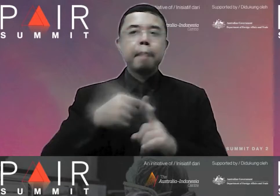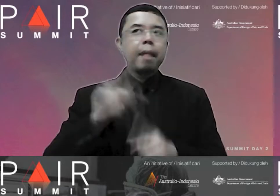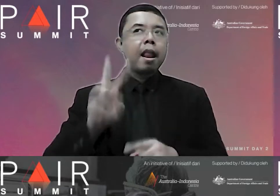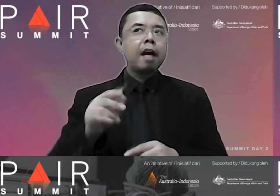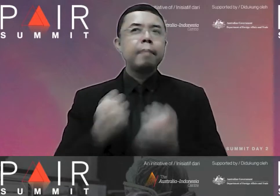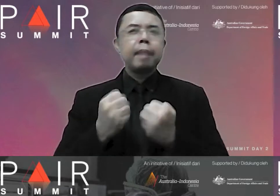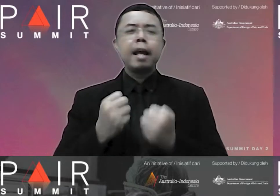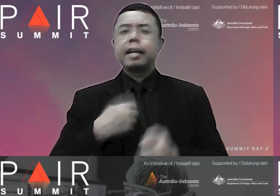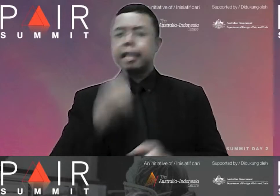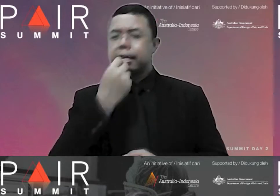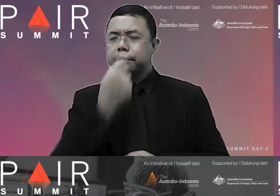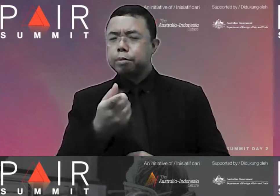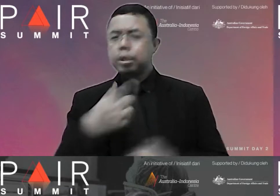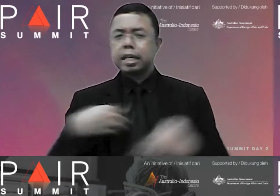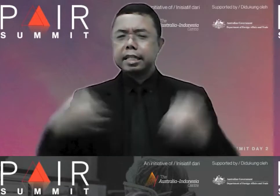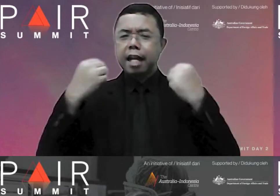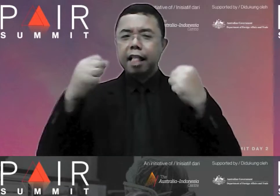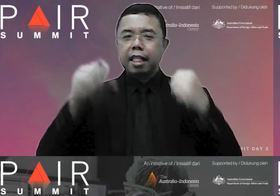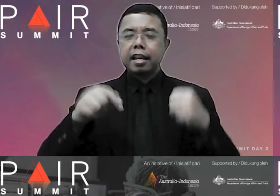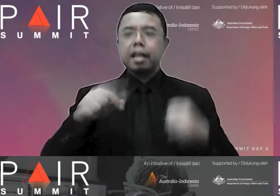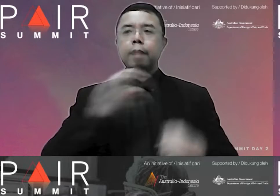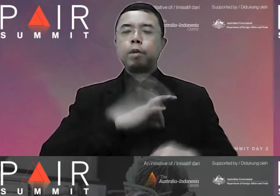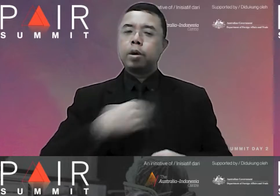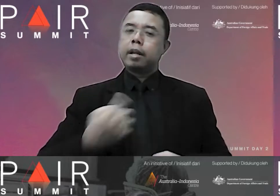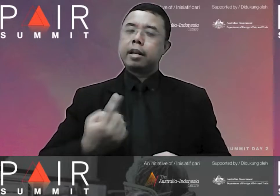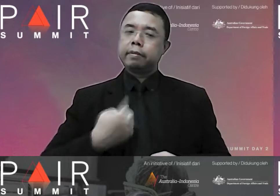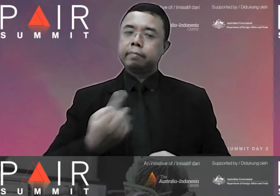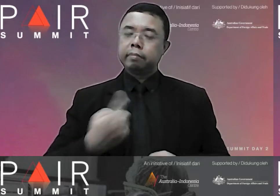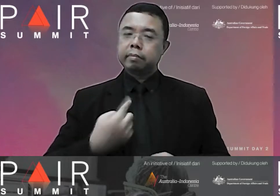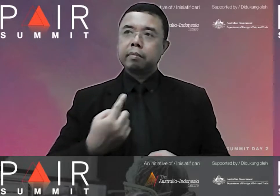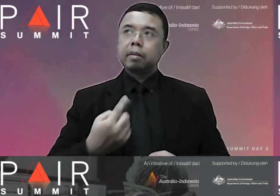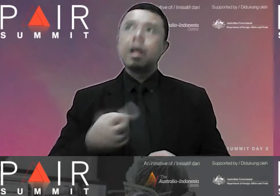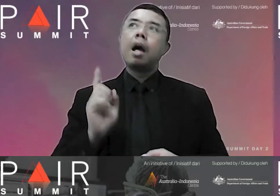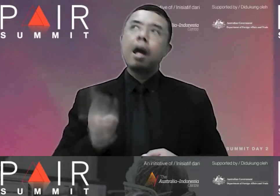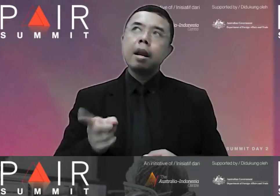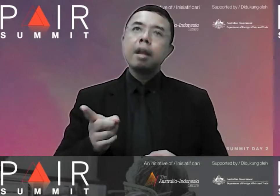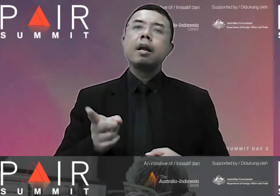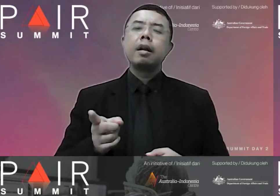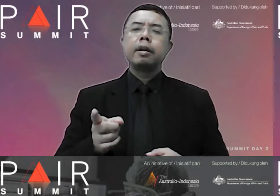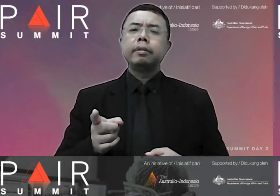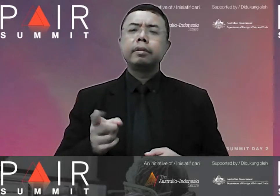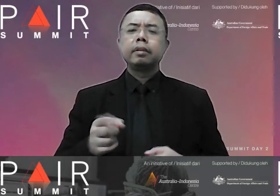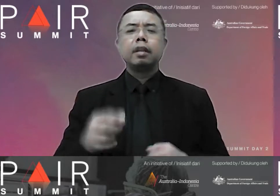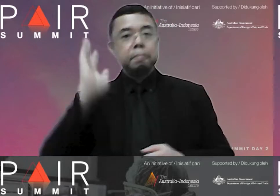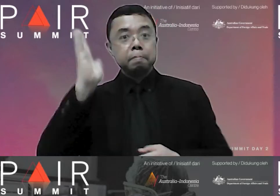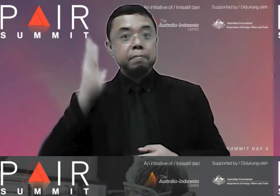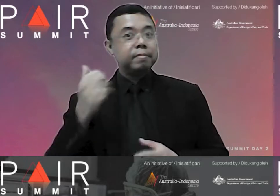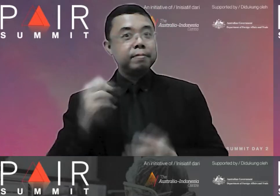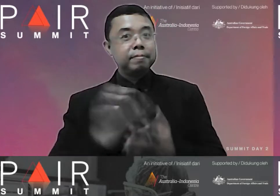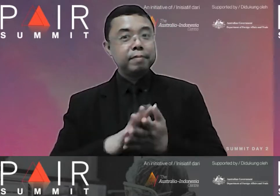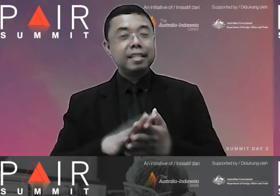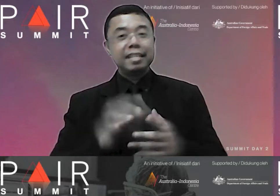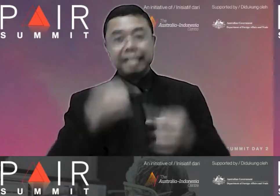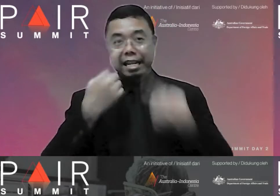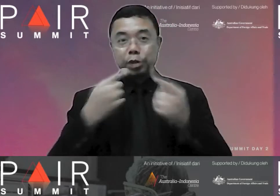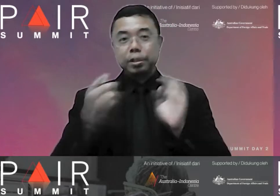someone on the panel who can talk a little bit about that and also the business side of things. And I will introduce the rest of our panelists now